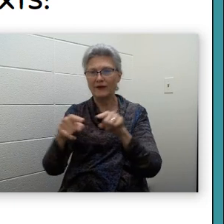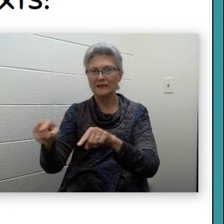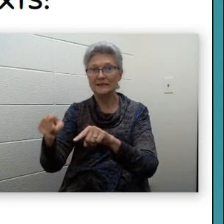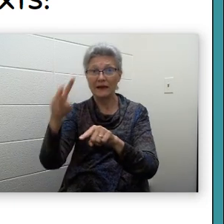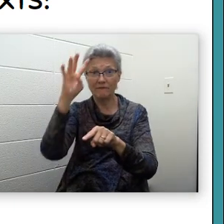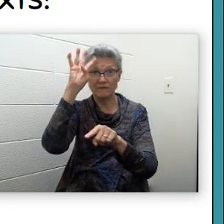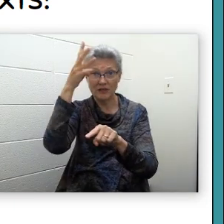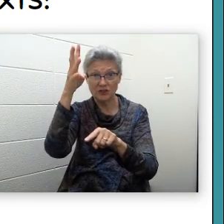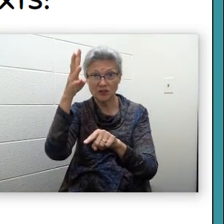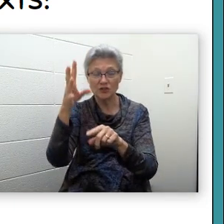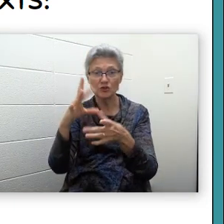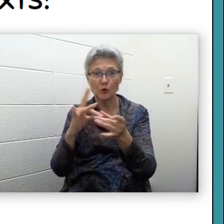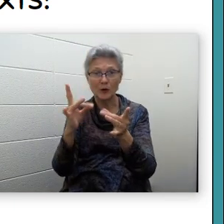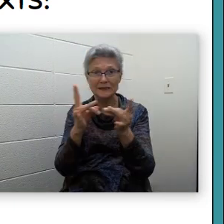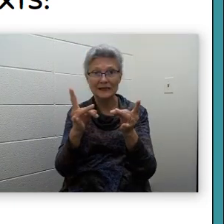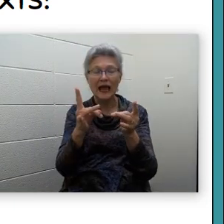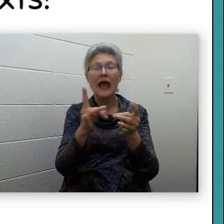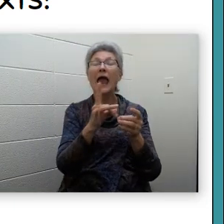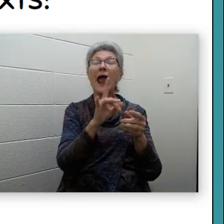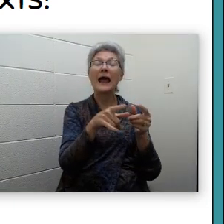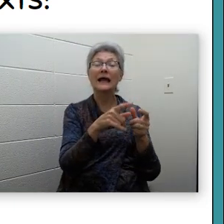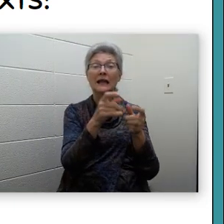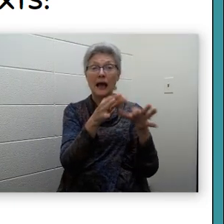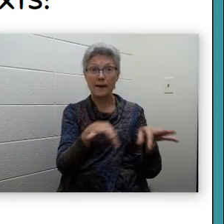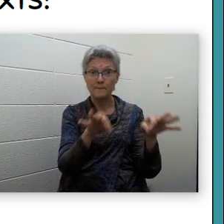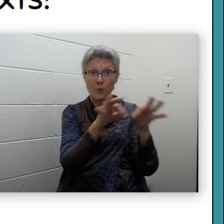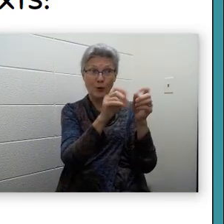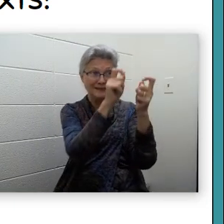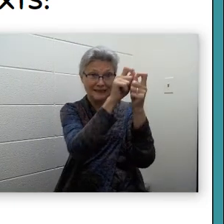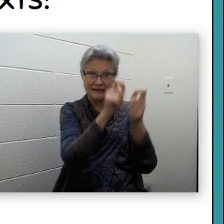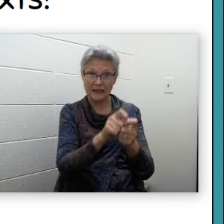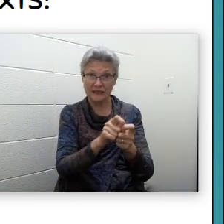fictional text, as well as finding details to form a